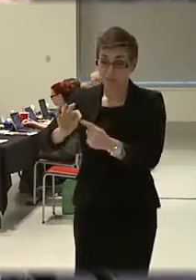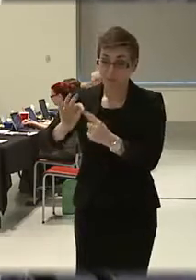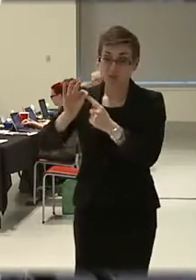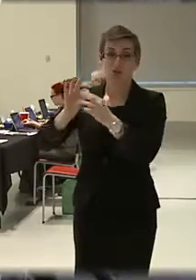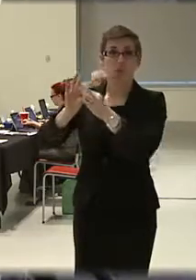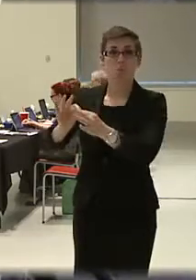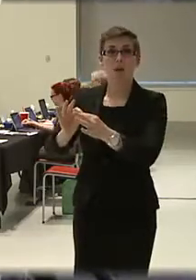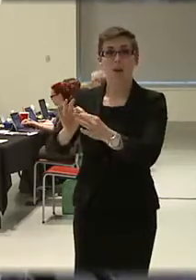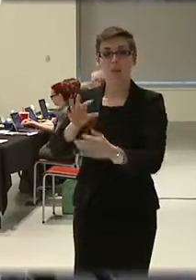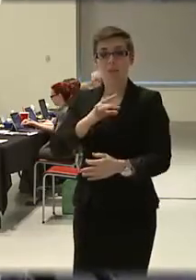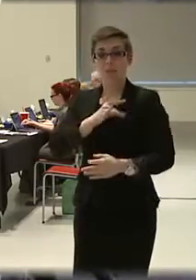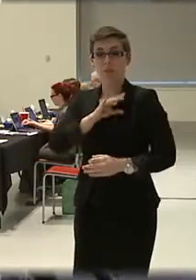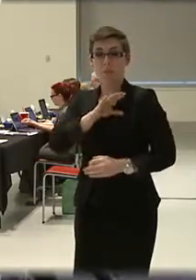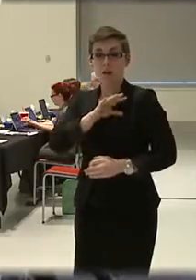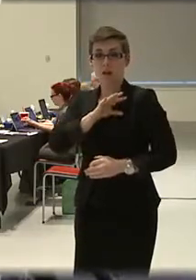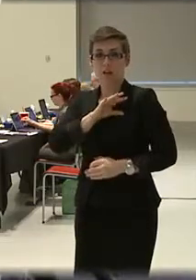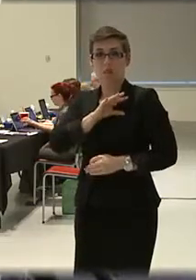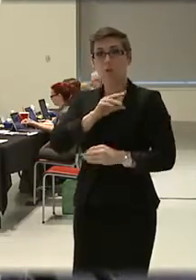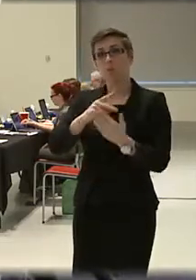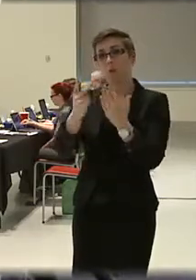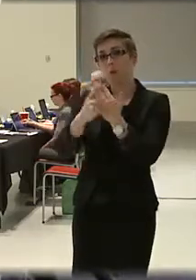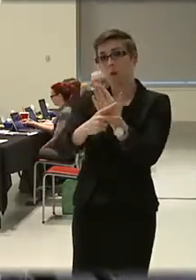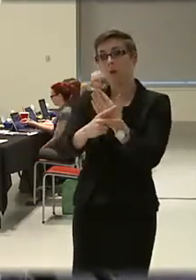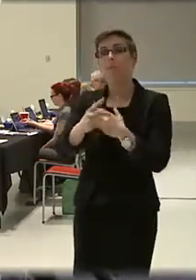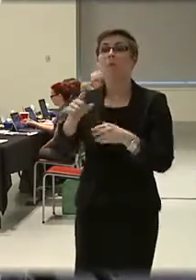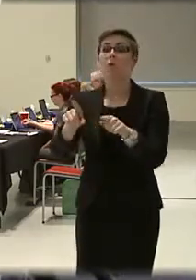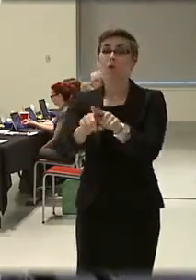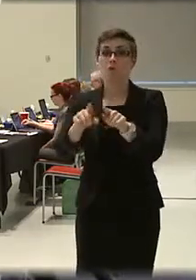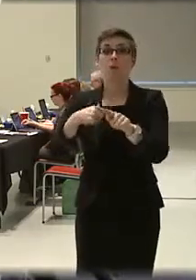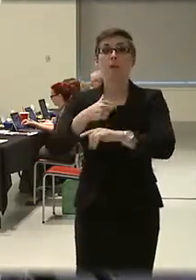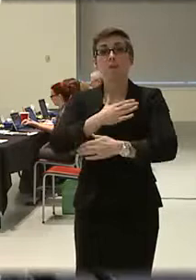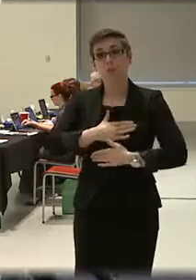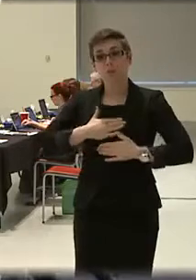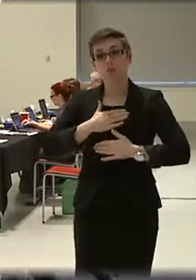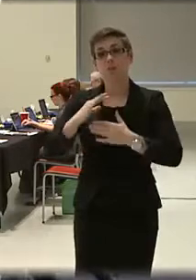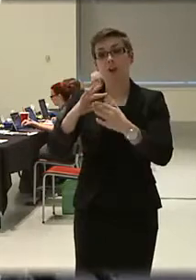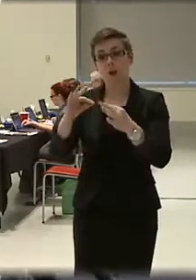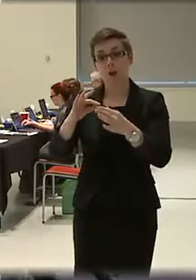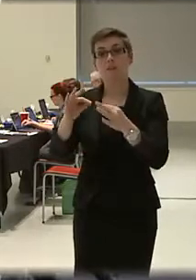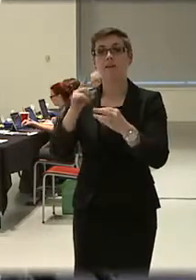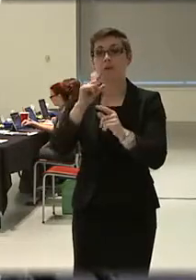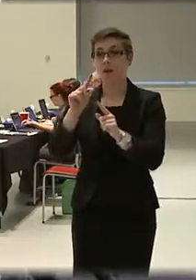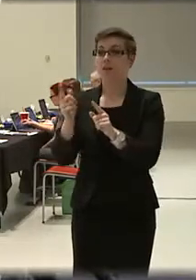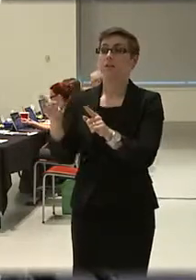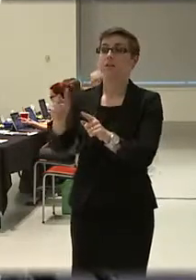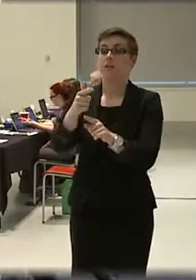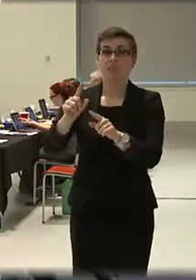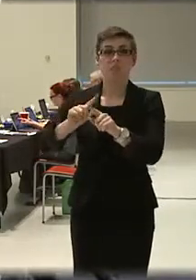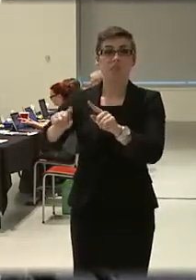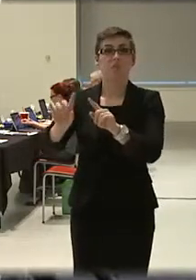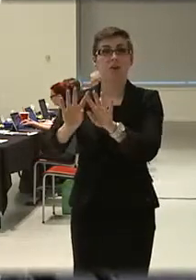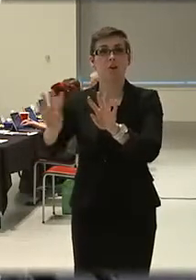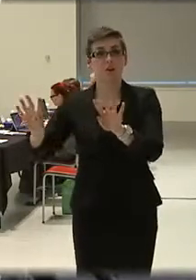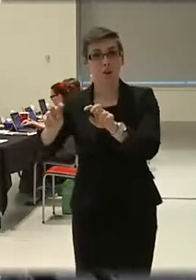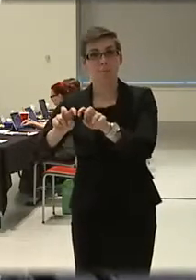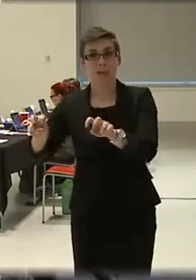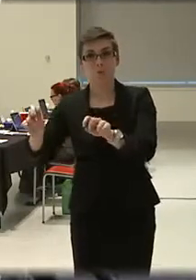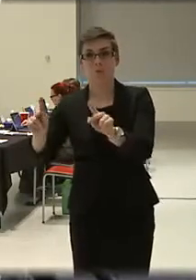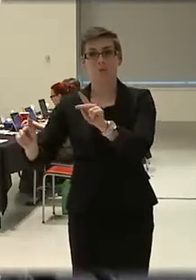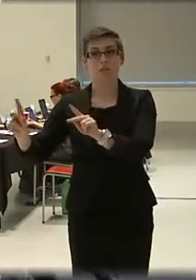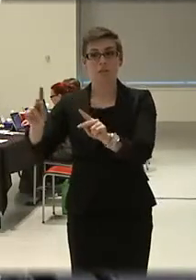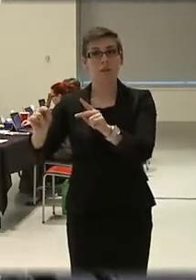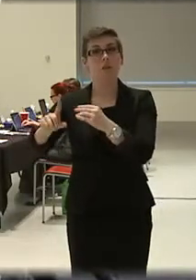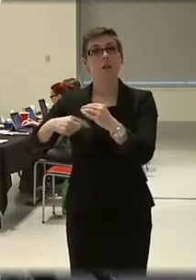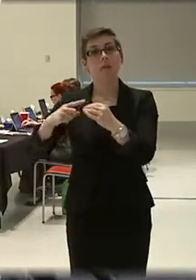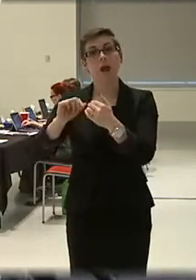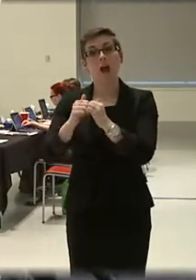camera program. And I appreciate all the comments made by the different panels around how we need to be sure that we